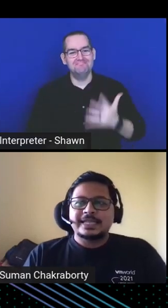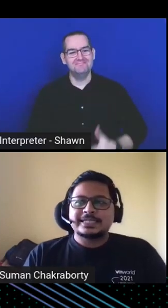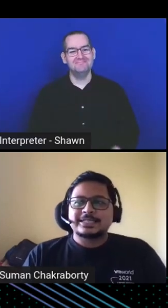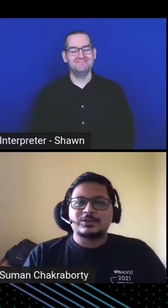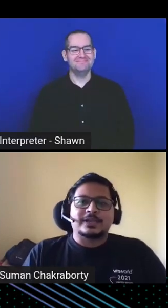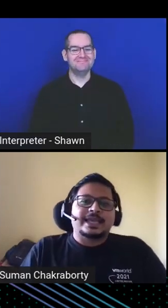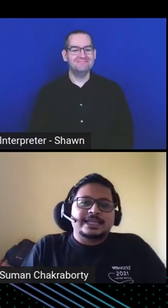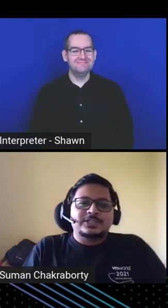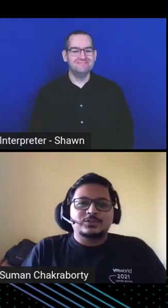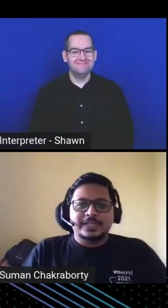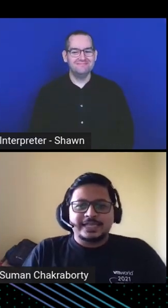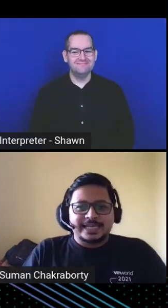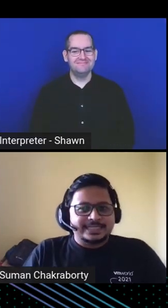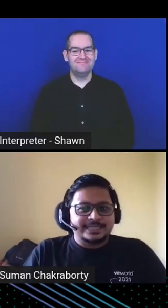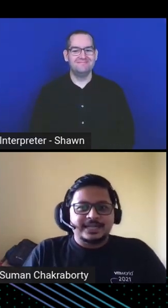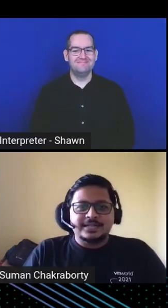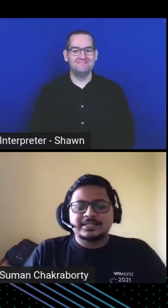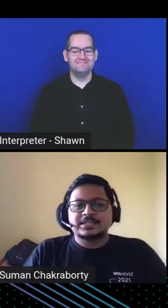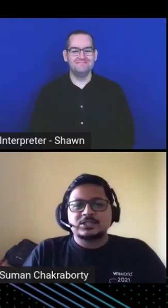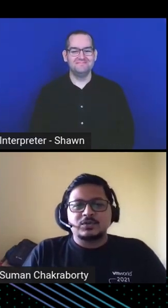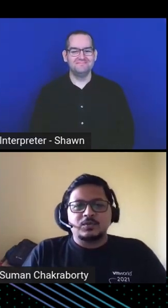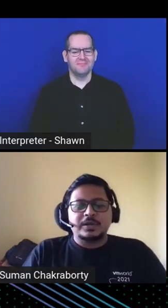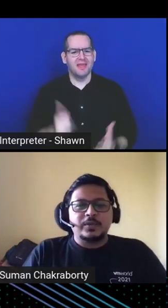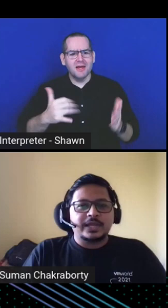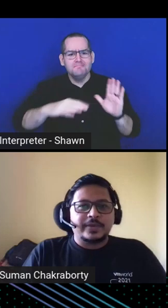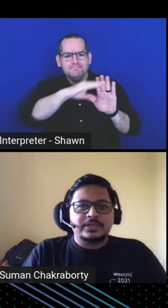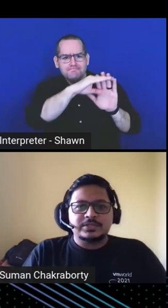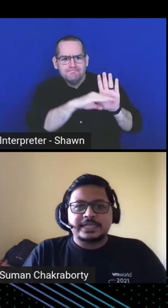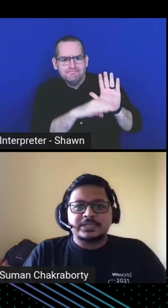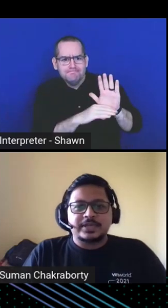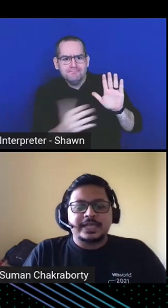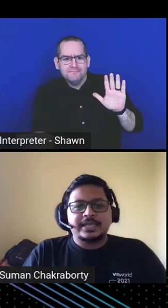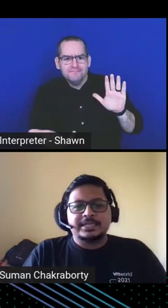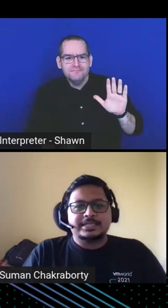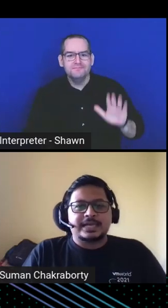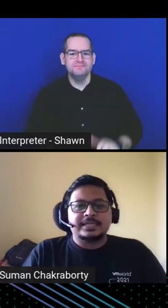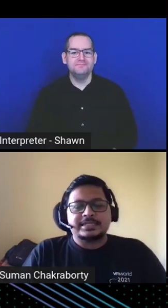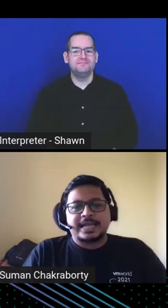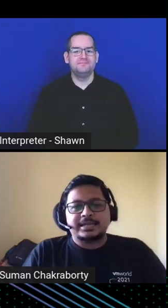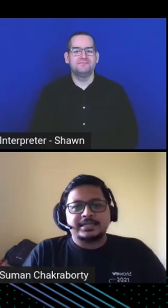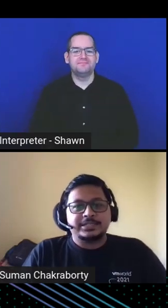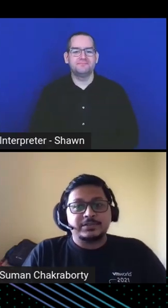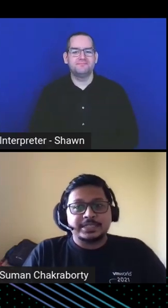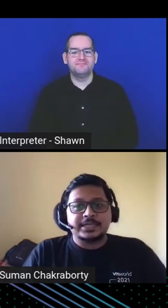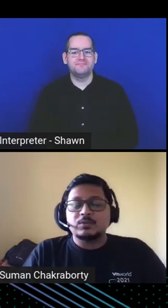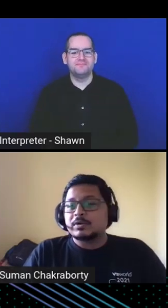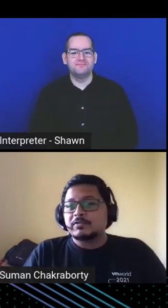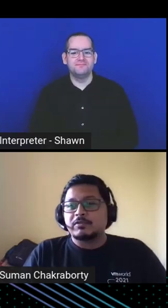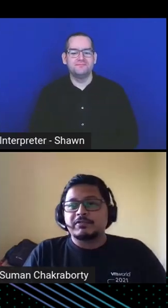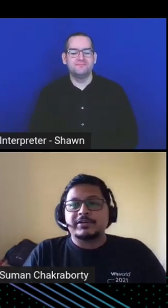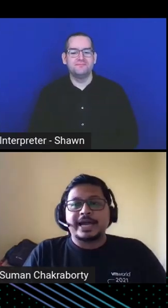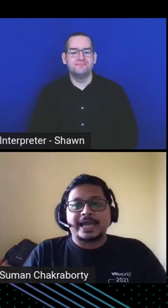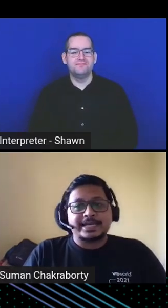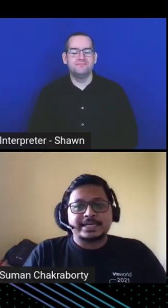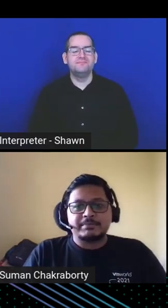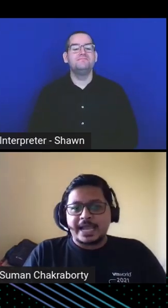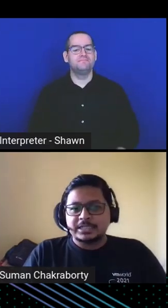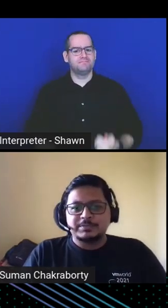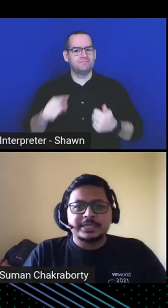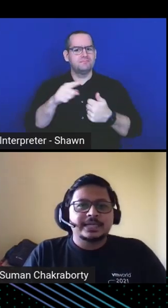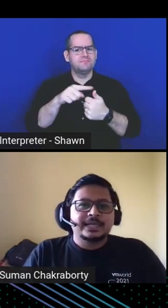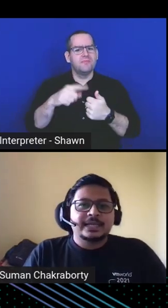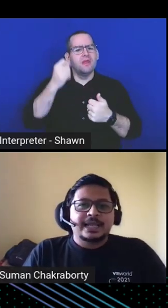So let us look into the agenda. So what we are going to see today is understand the traditional workflow for